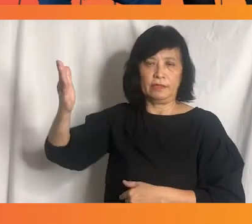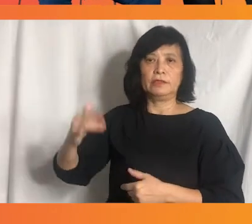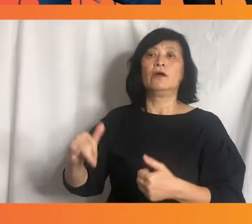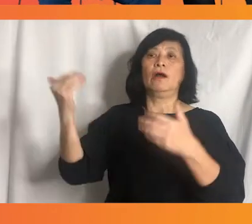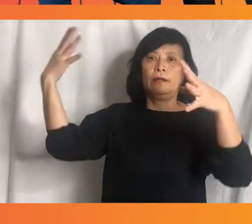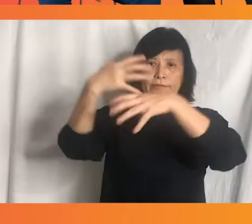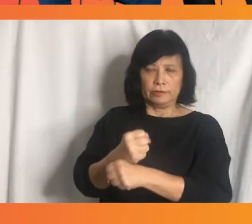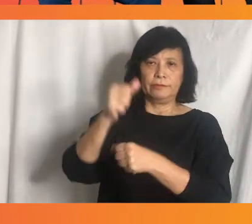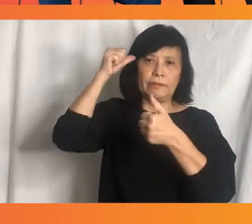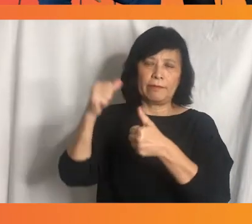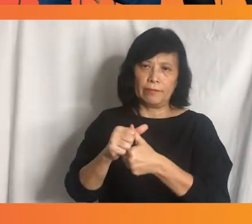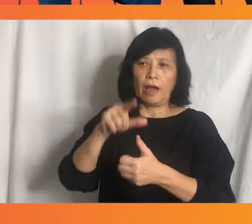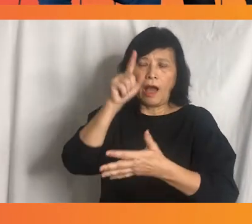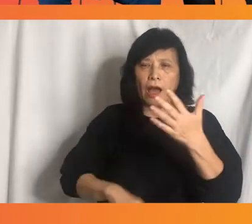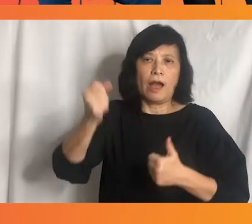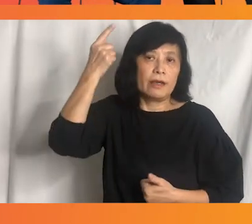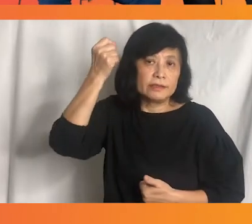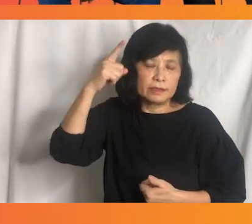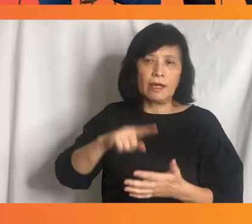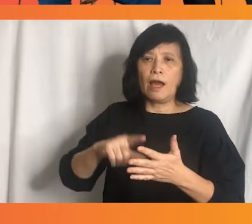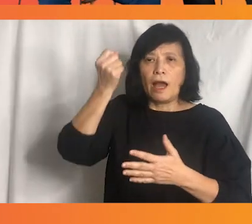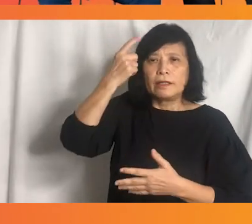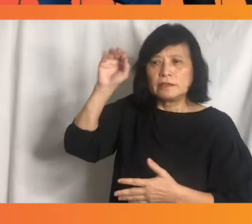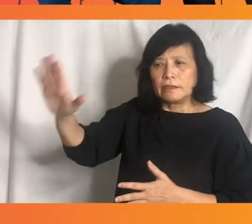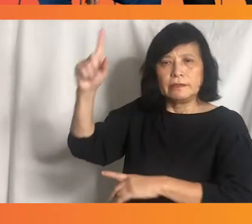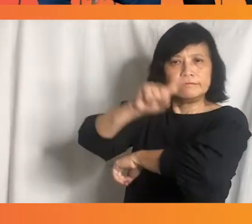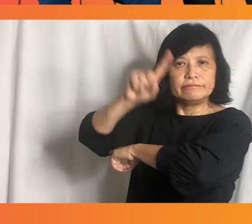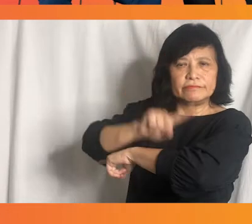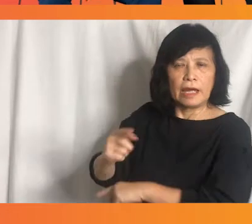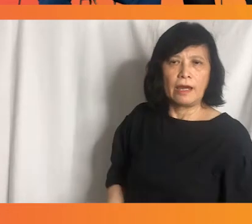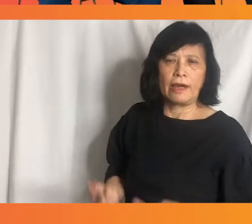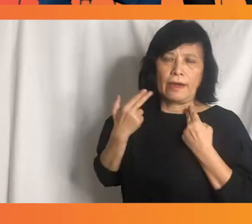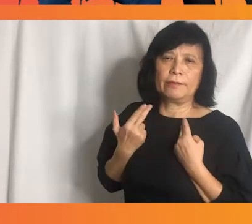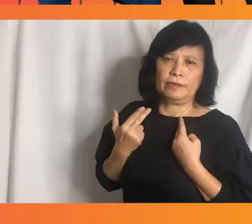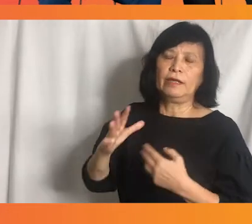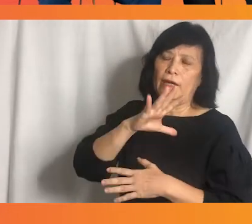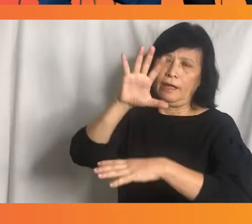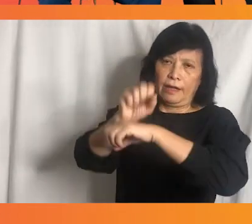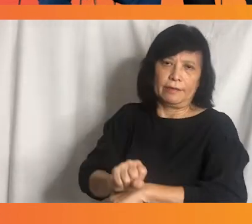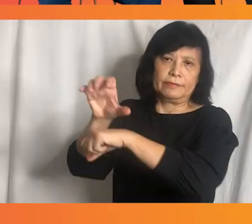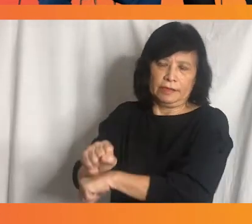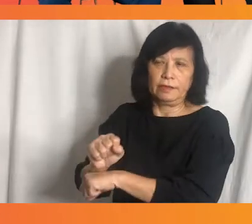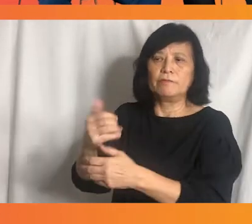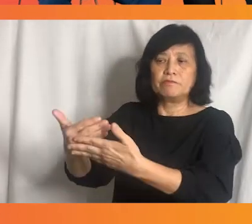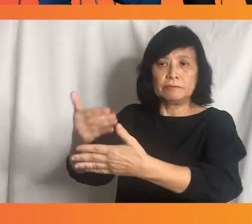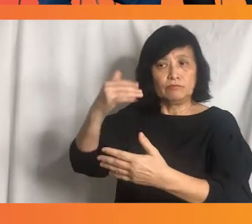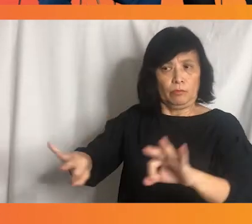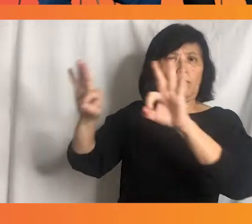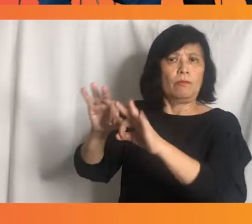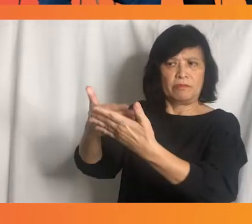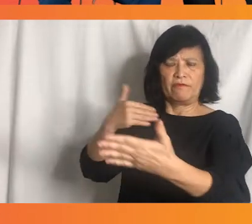that context is key. Understanding your client's life roles, daily habits, and routine is essential before trying to introduce anything